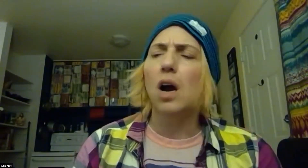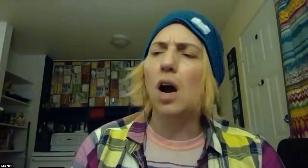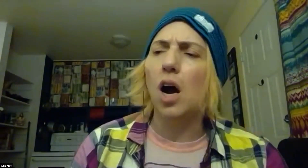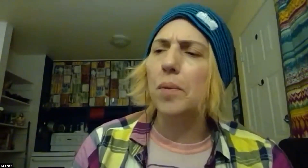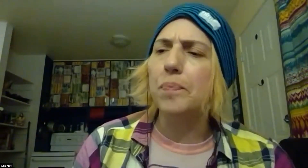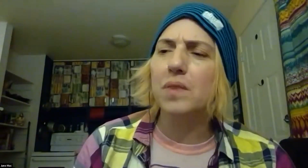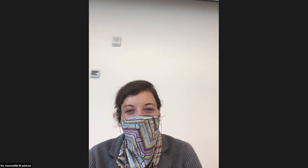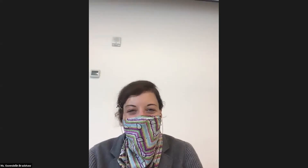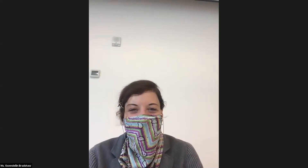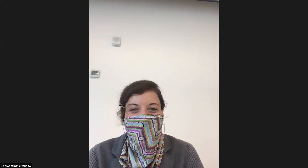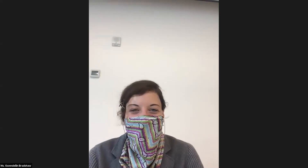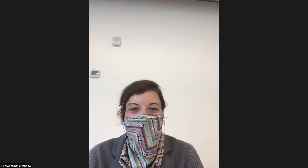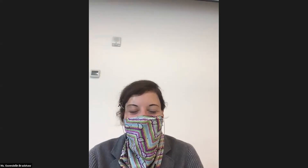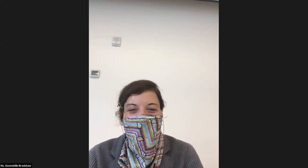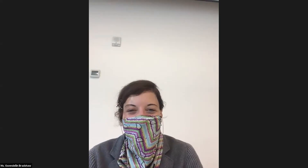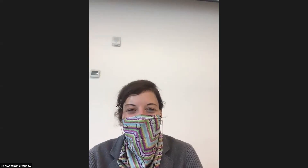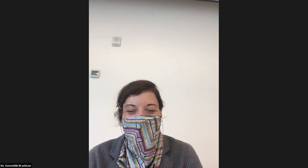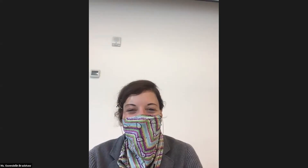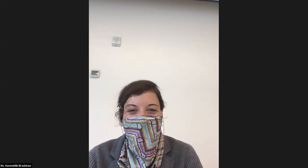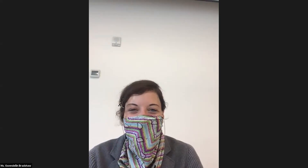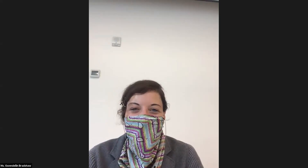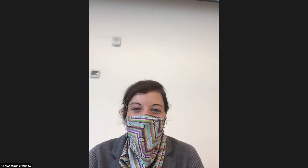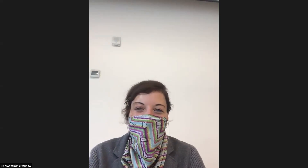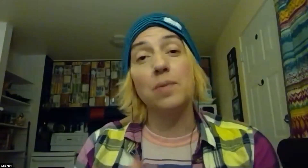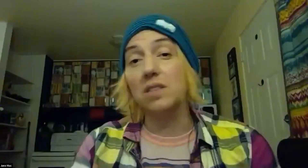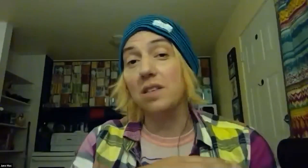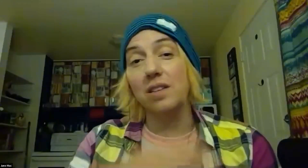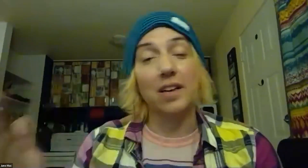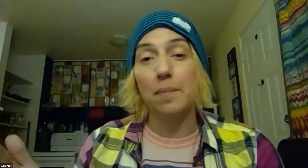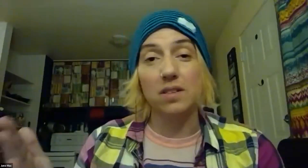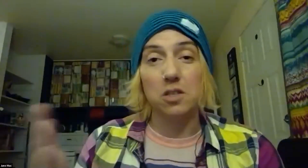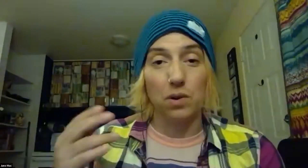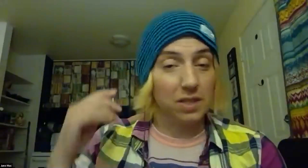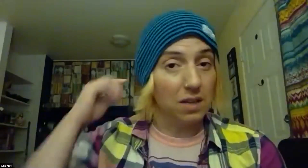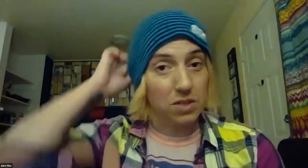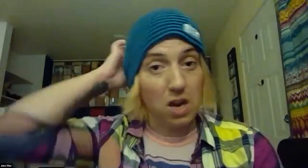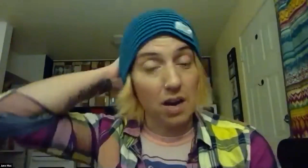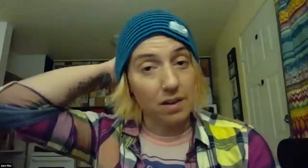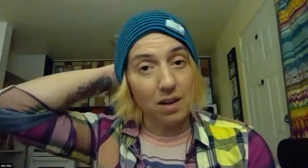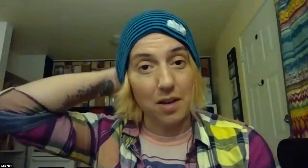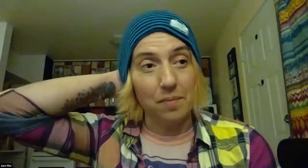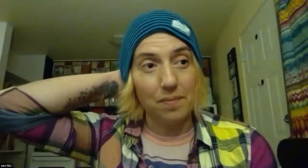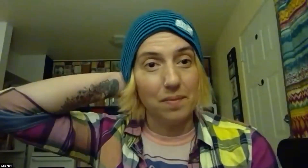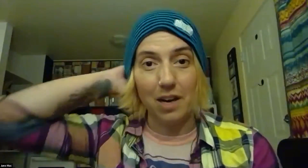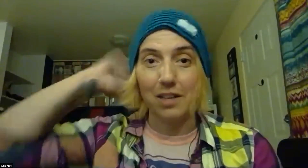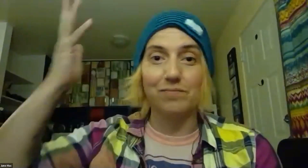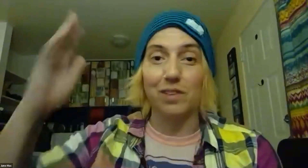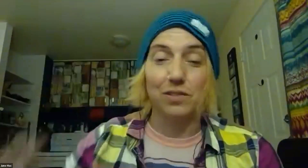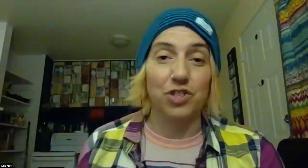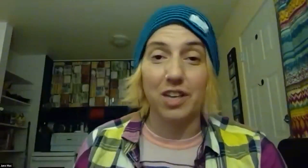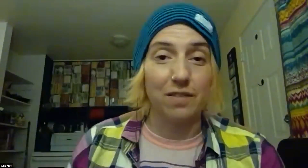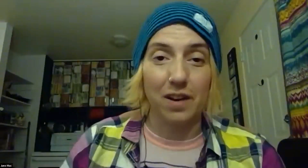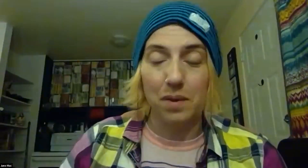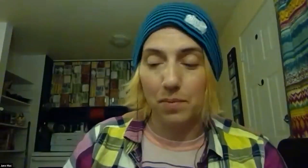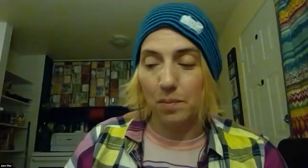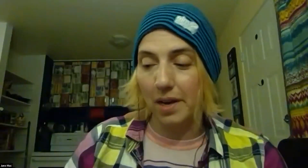sure. But when I was a kid, I surprisingly did, like, I barely spoke until I was 9. I was